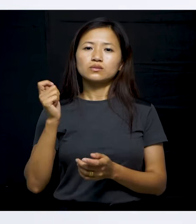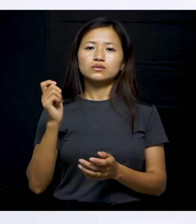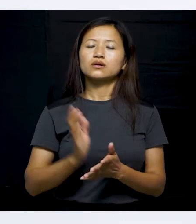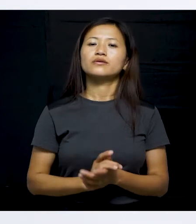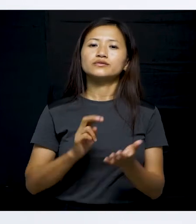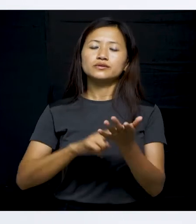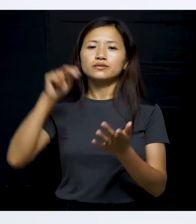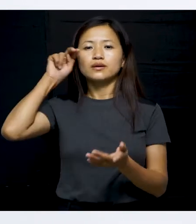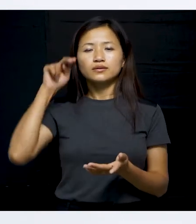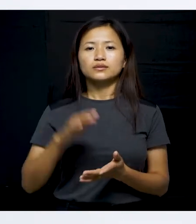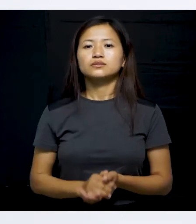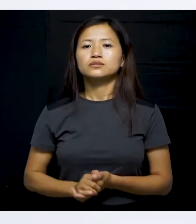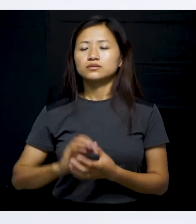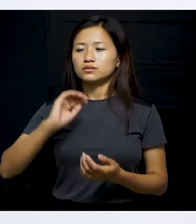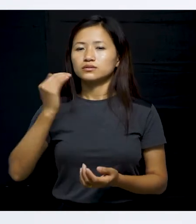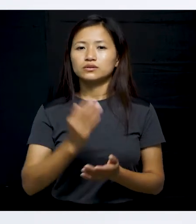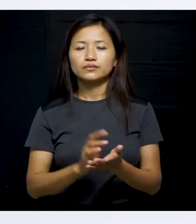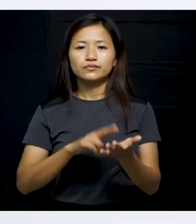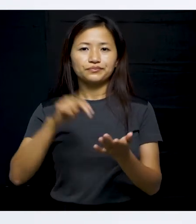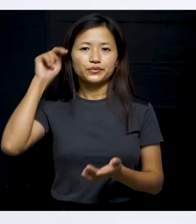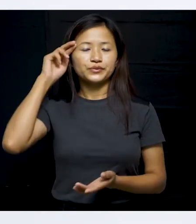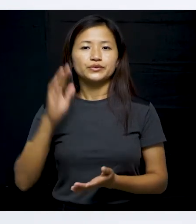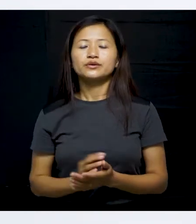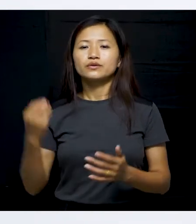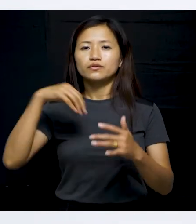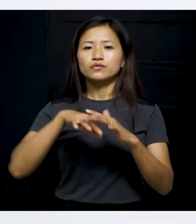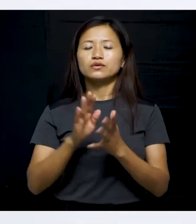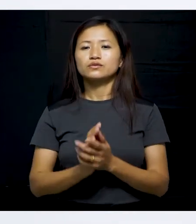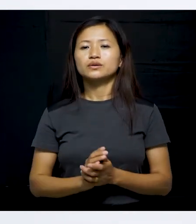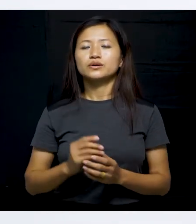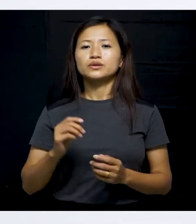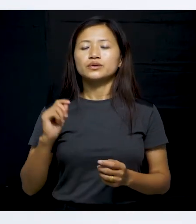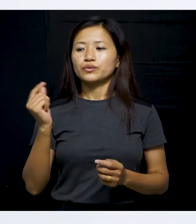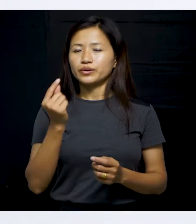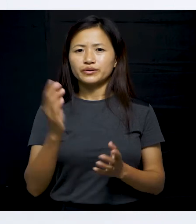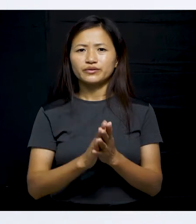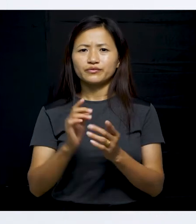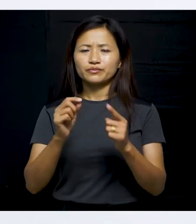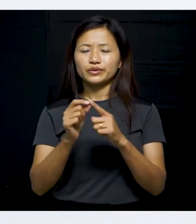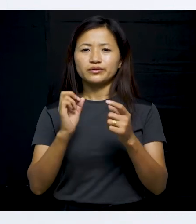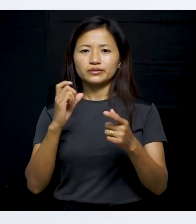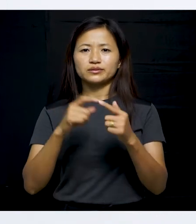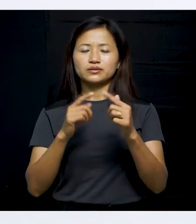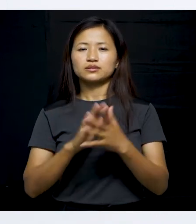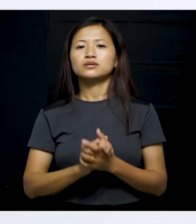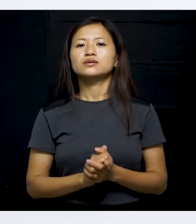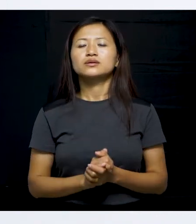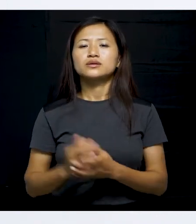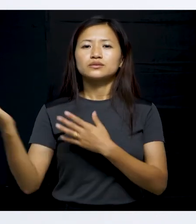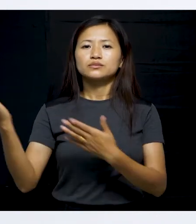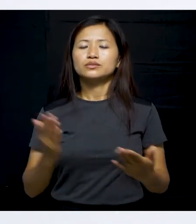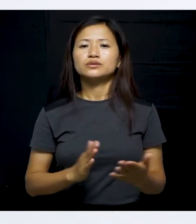the Nagas. And some Nagas also involve themselves in rearing of pigs and